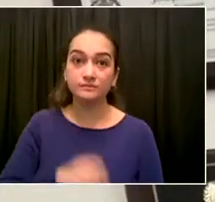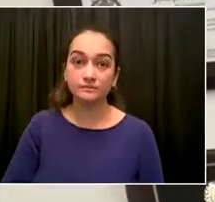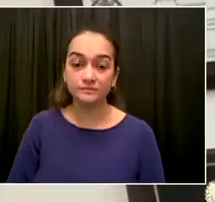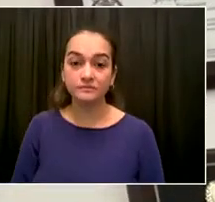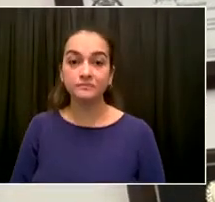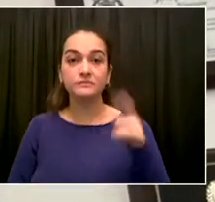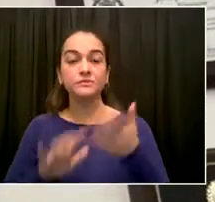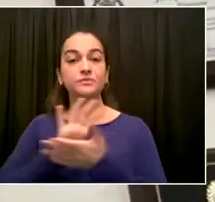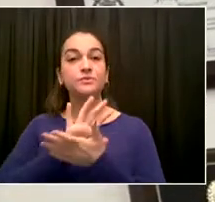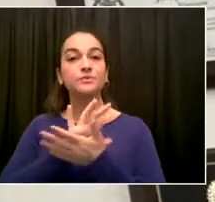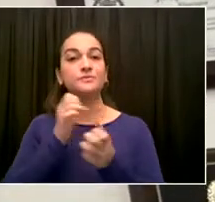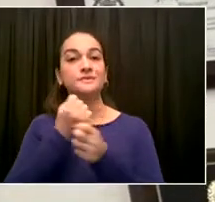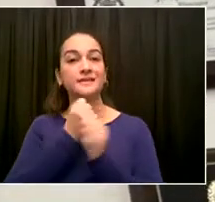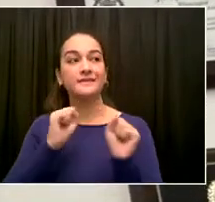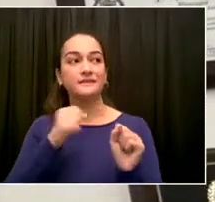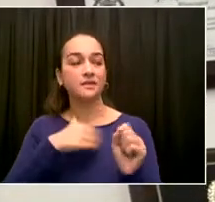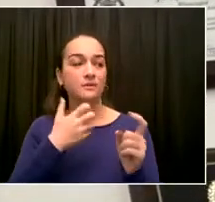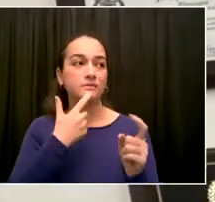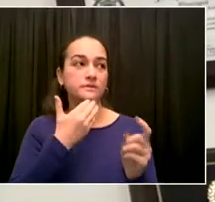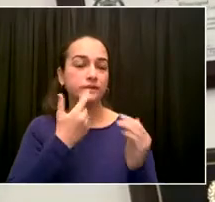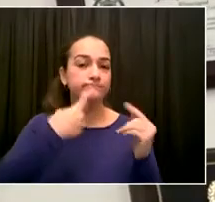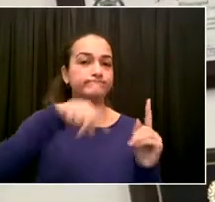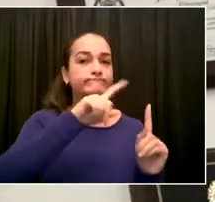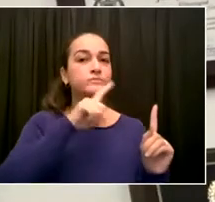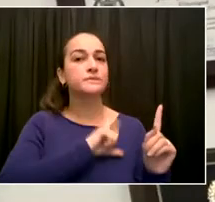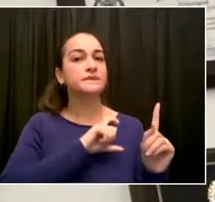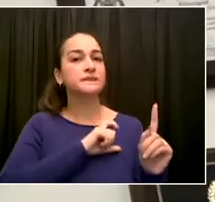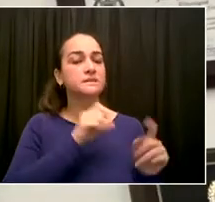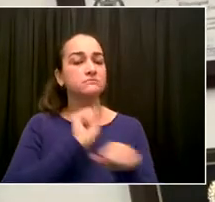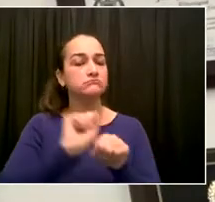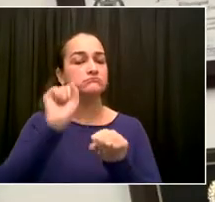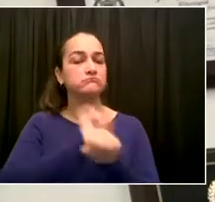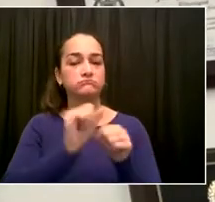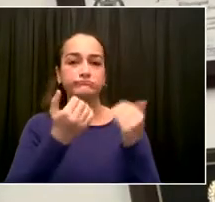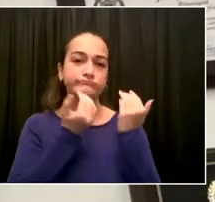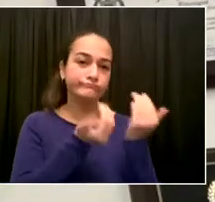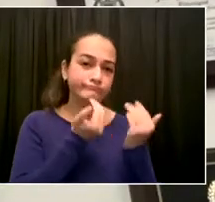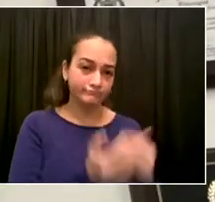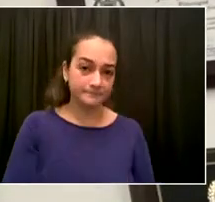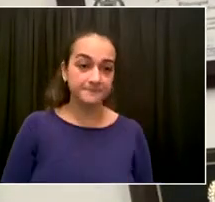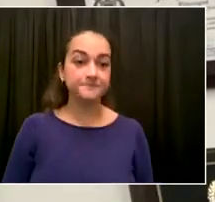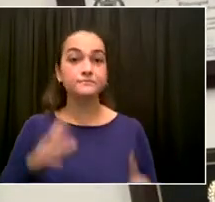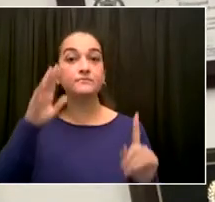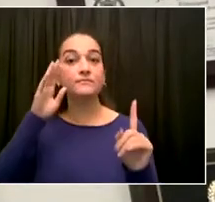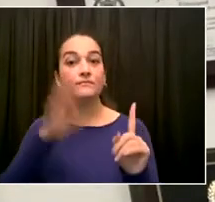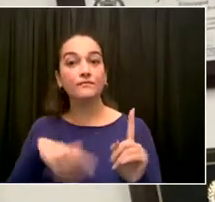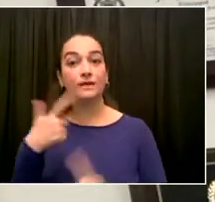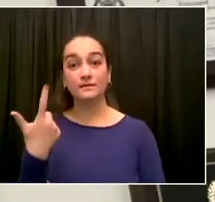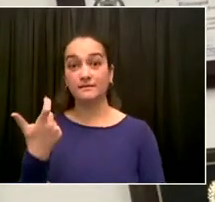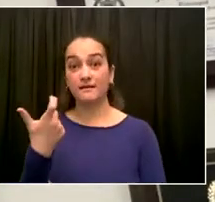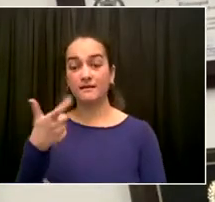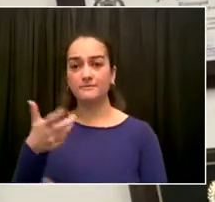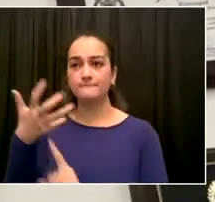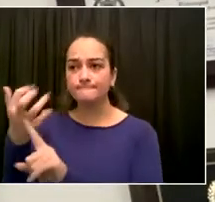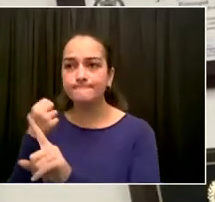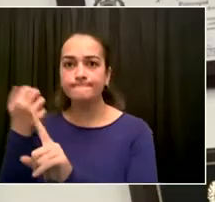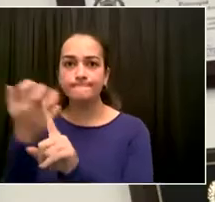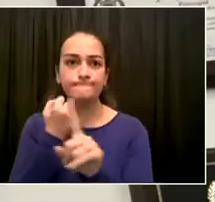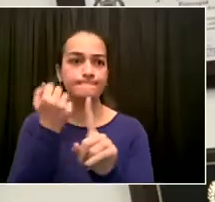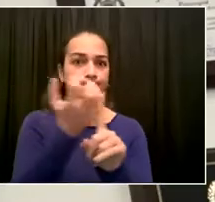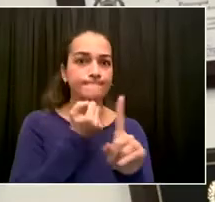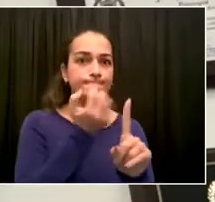recognizing that we got those weapons off the street also recognizes that our systems are working. And I think that's what's really important about this